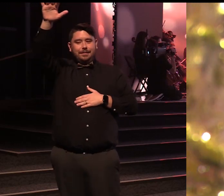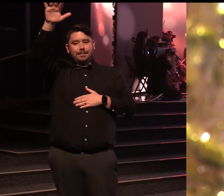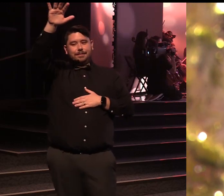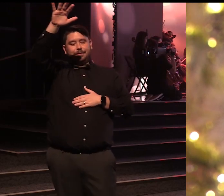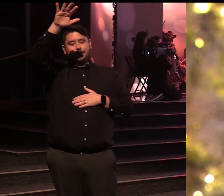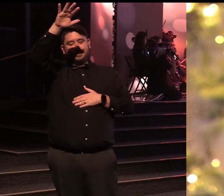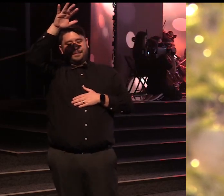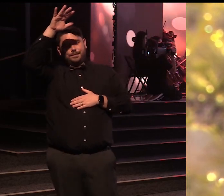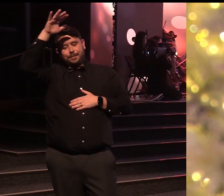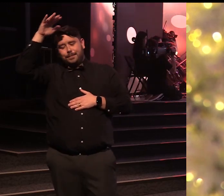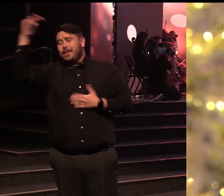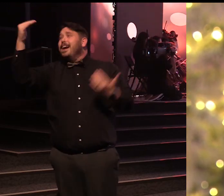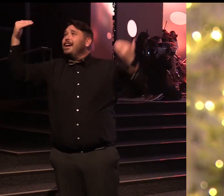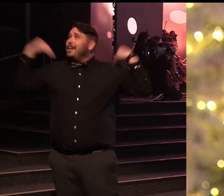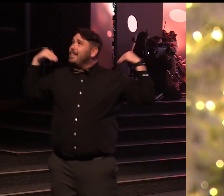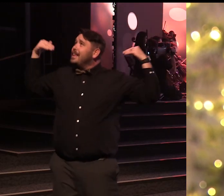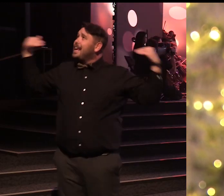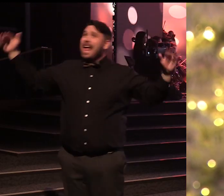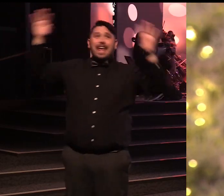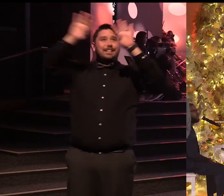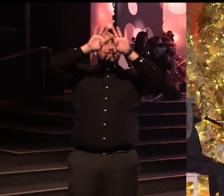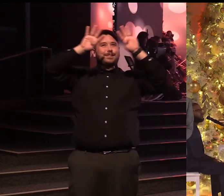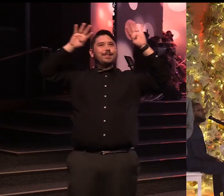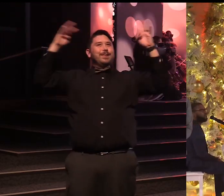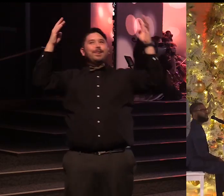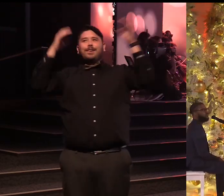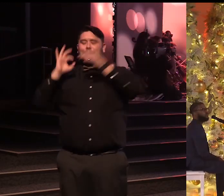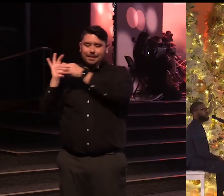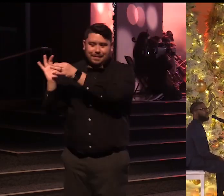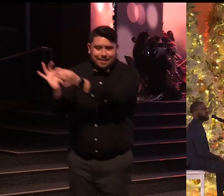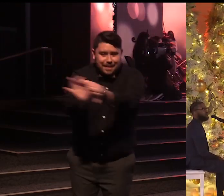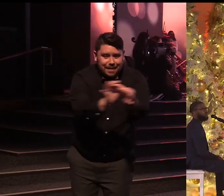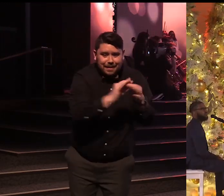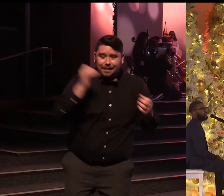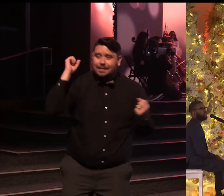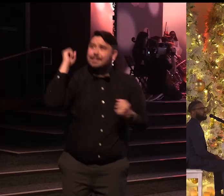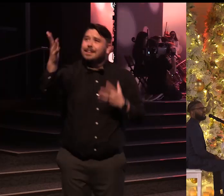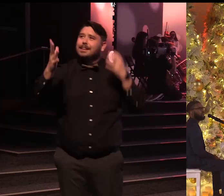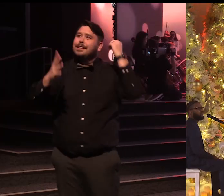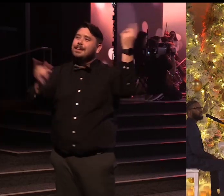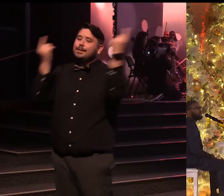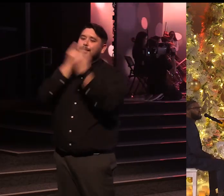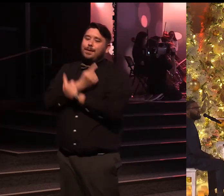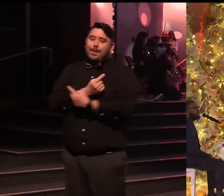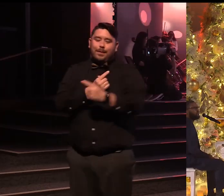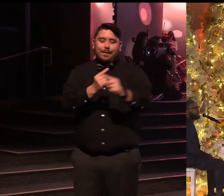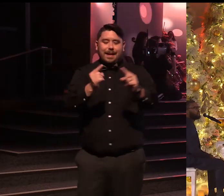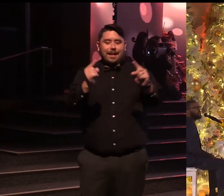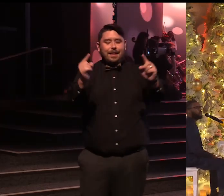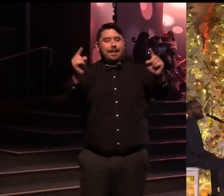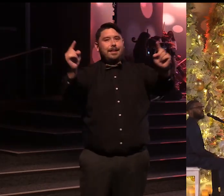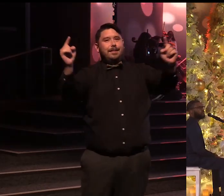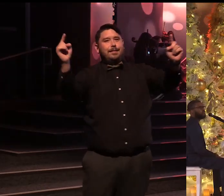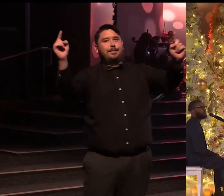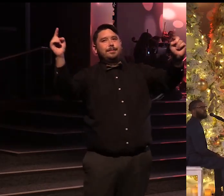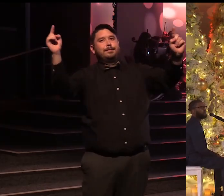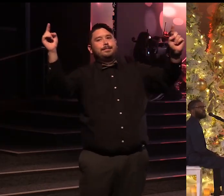the skies. With angelic hosts